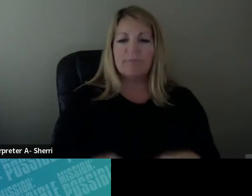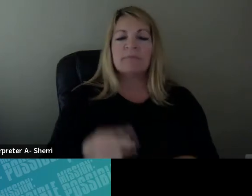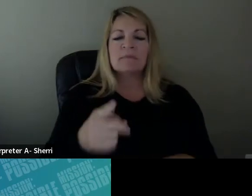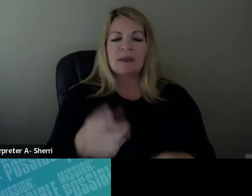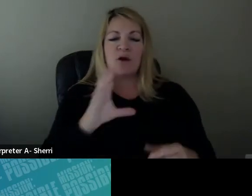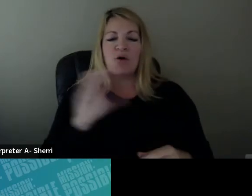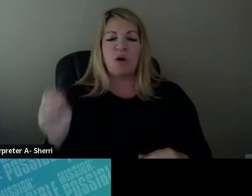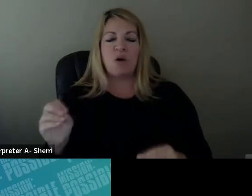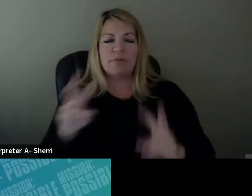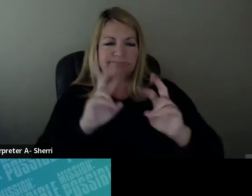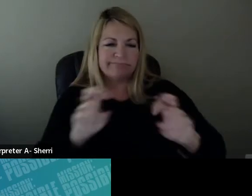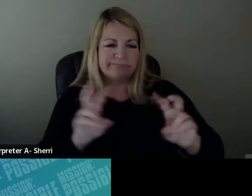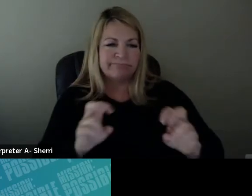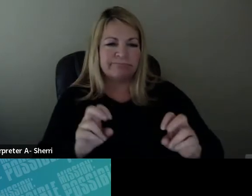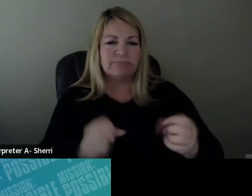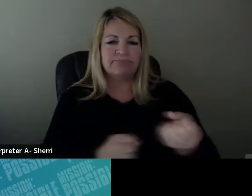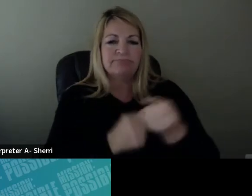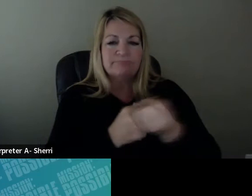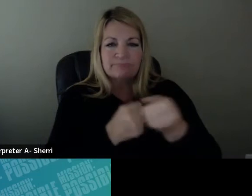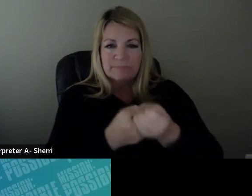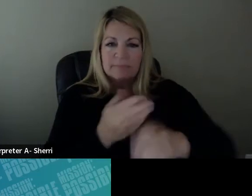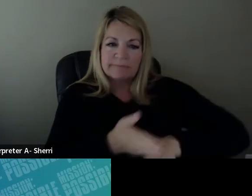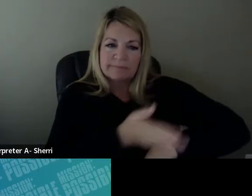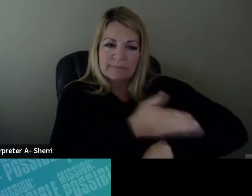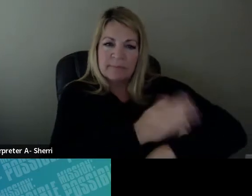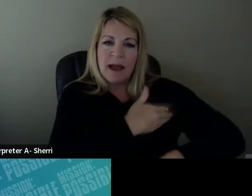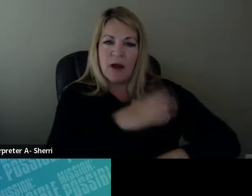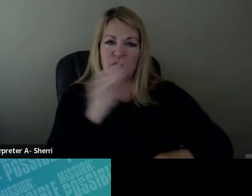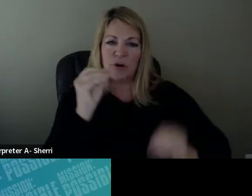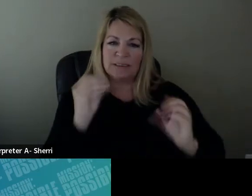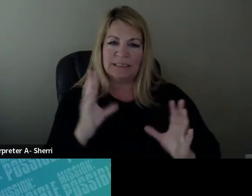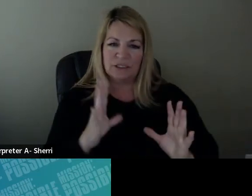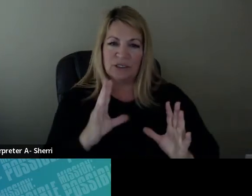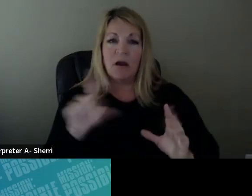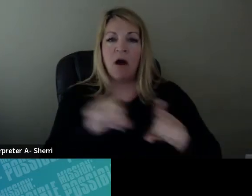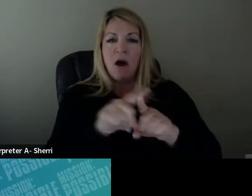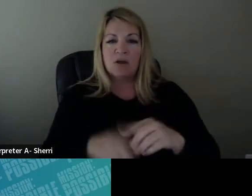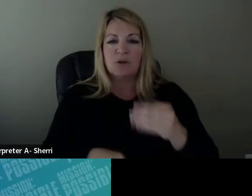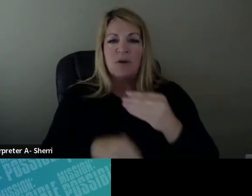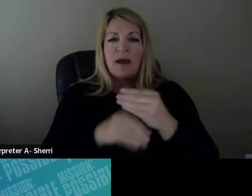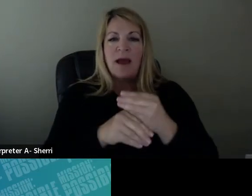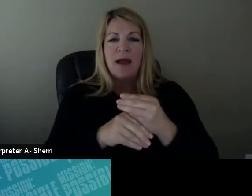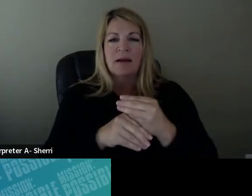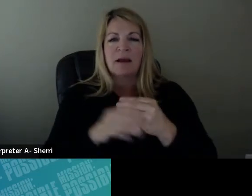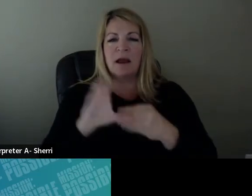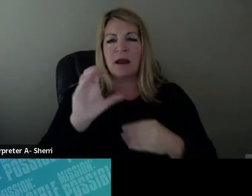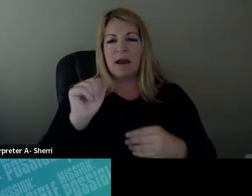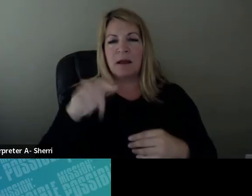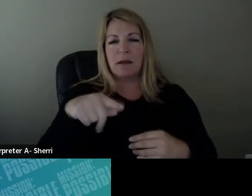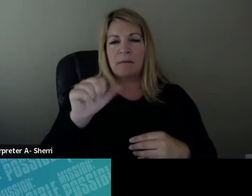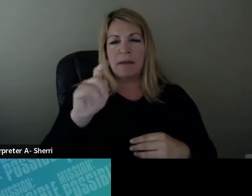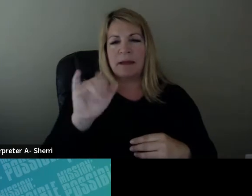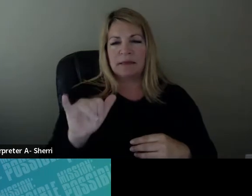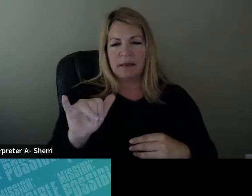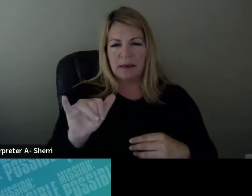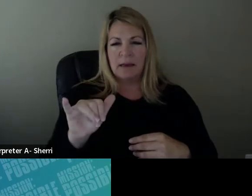co-assessing and strengthening our co-planning and co-teaching. We're also looking into building capacity at the site level, which is something that we want to achieve this